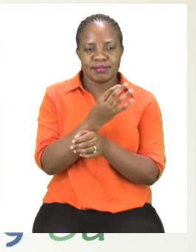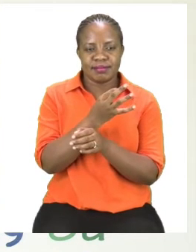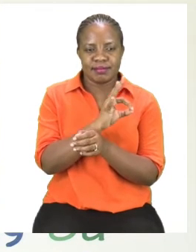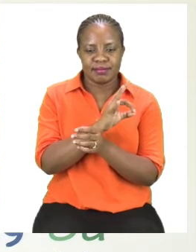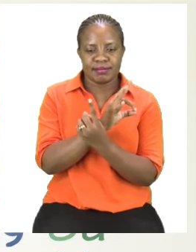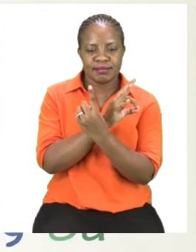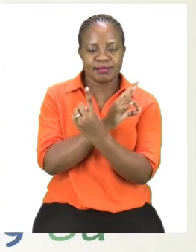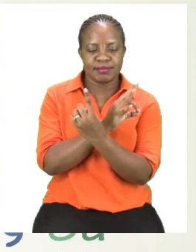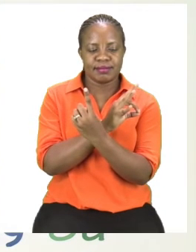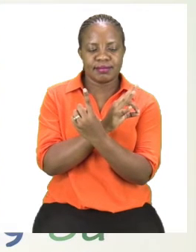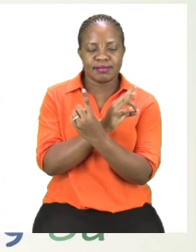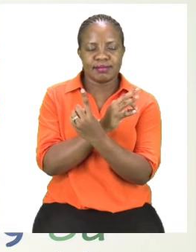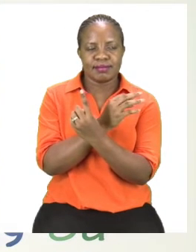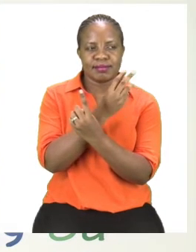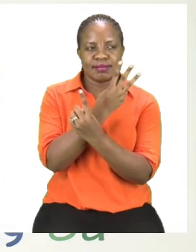39,